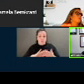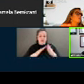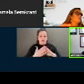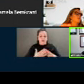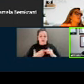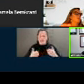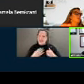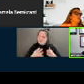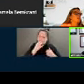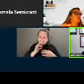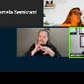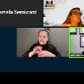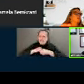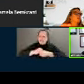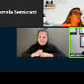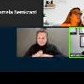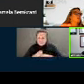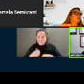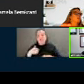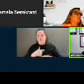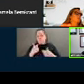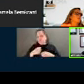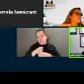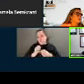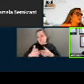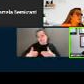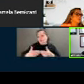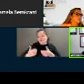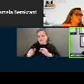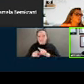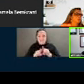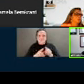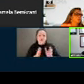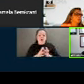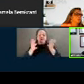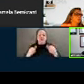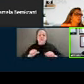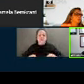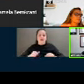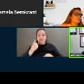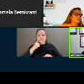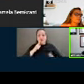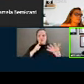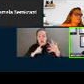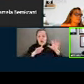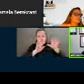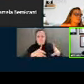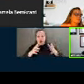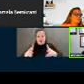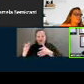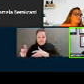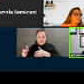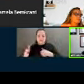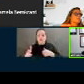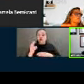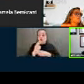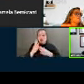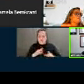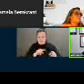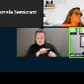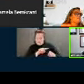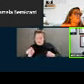expertise, we try to facilitate and make it as easy as possible by categorizing the information into five overarching buckets to allow the user to determine the areas they want to